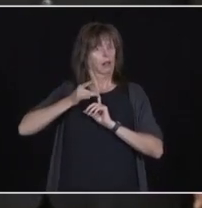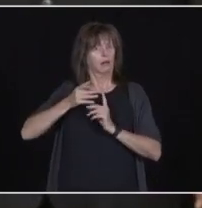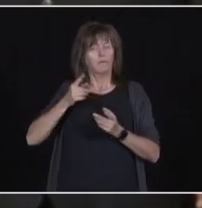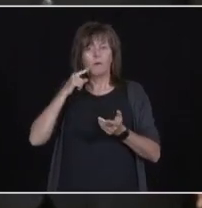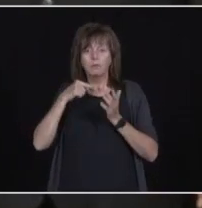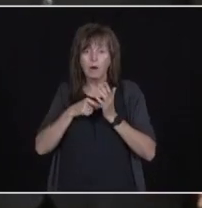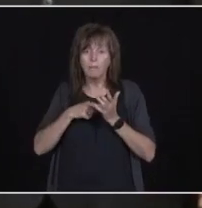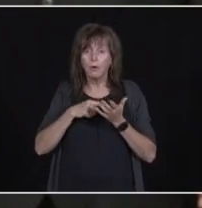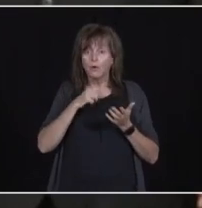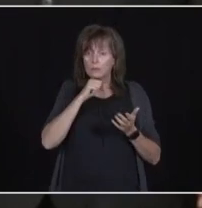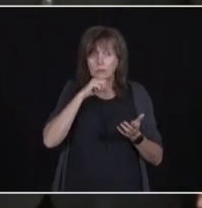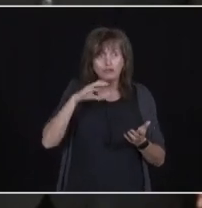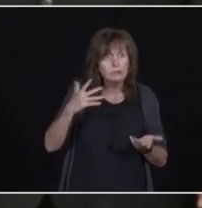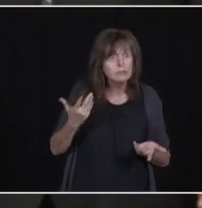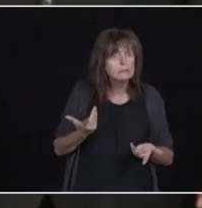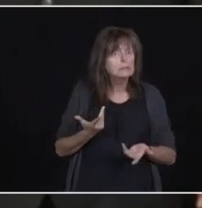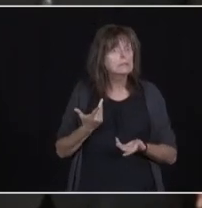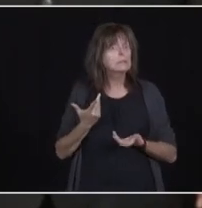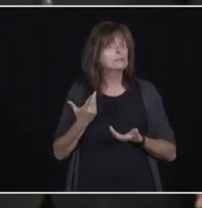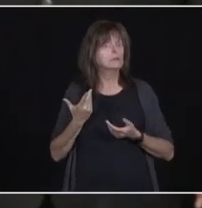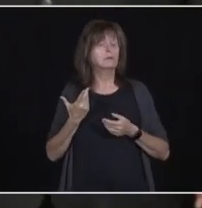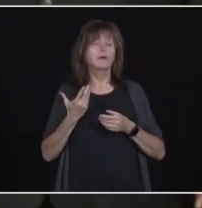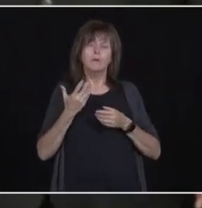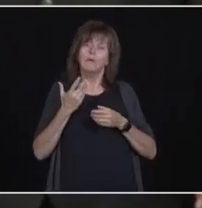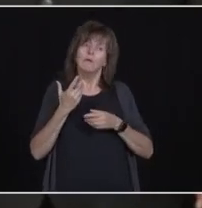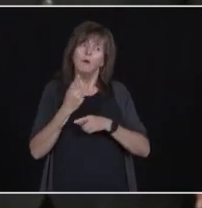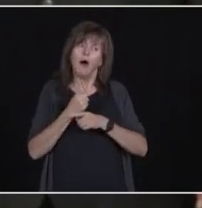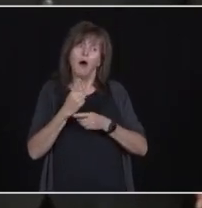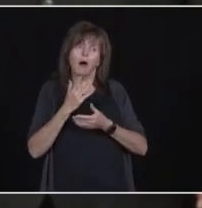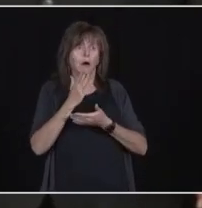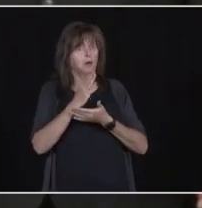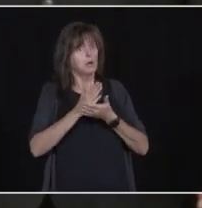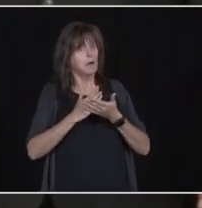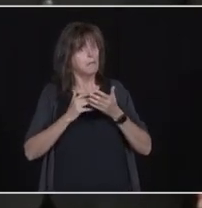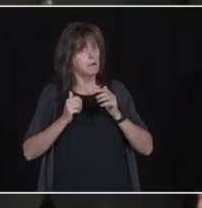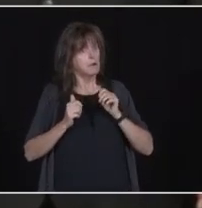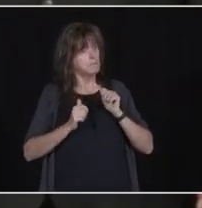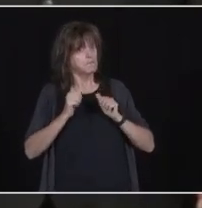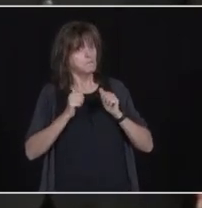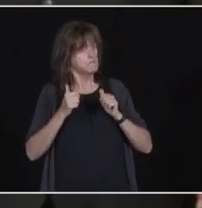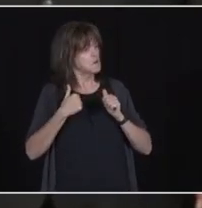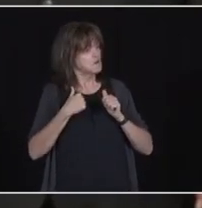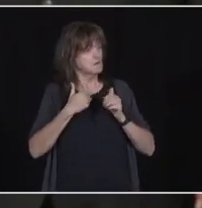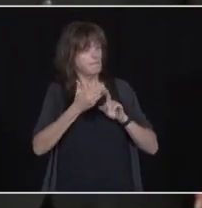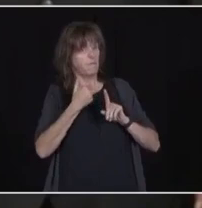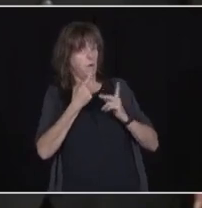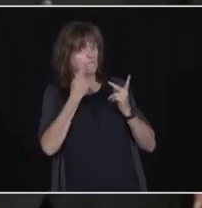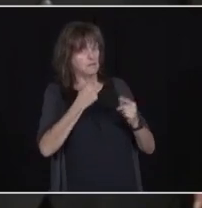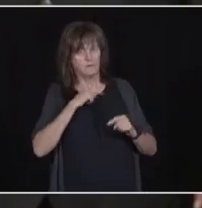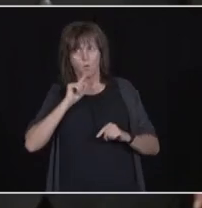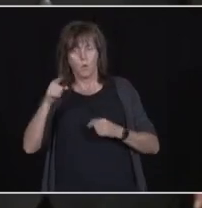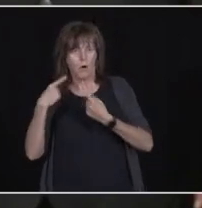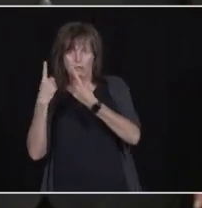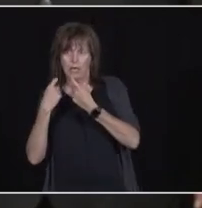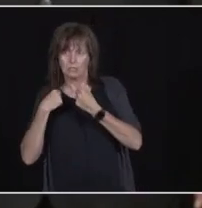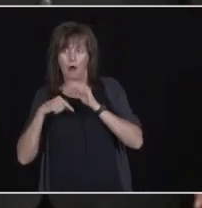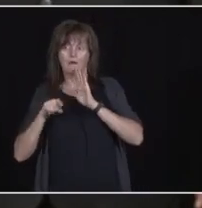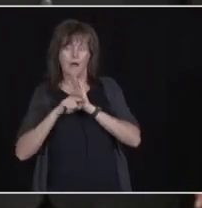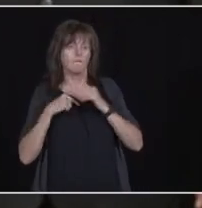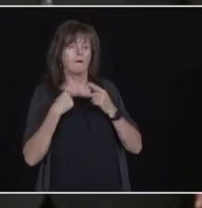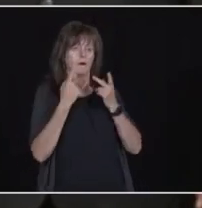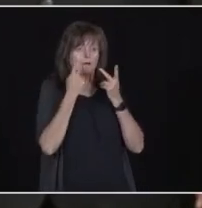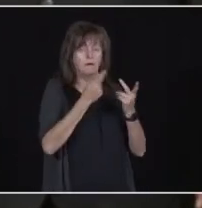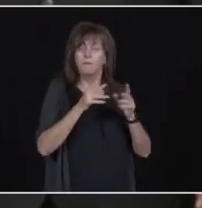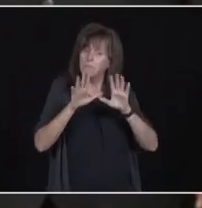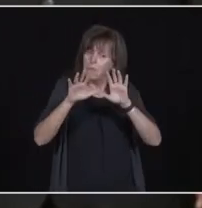are getting tested before they see their family members, and they know that that's an important step that they need to